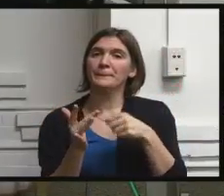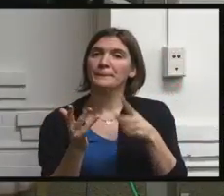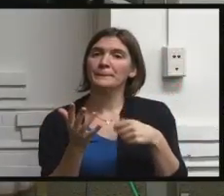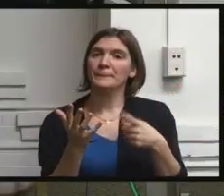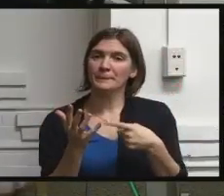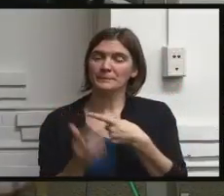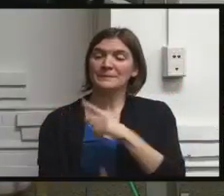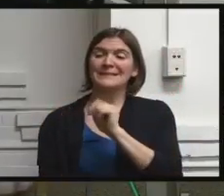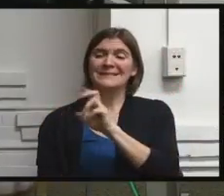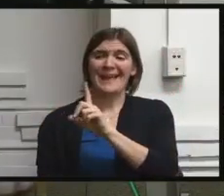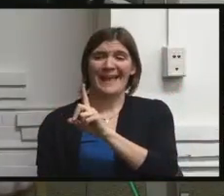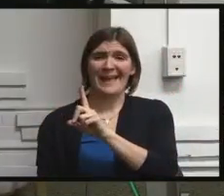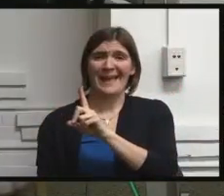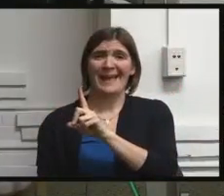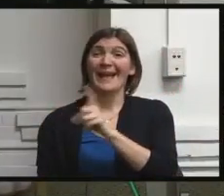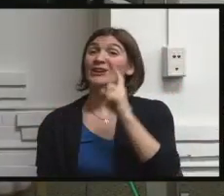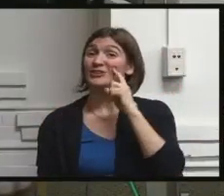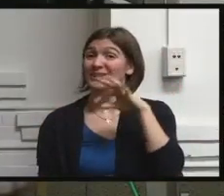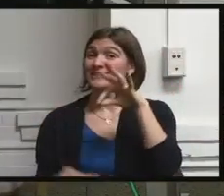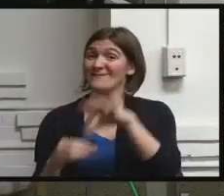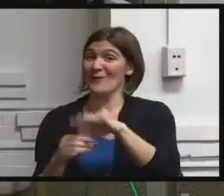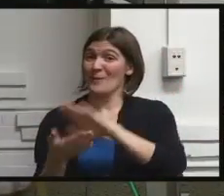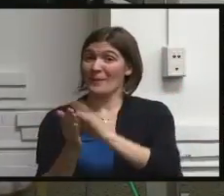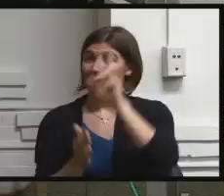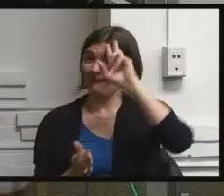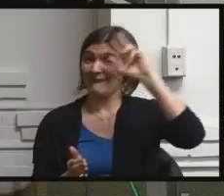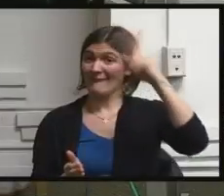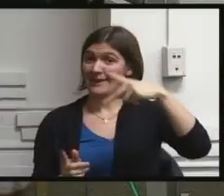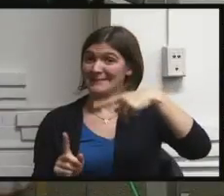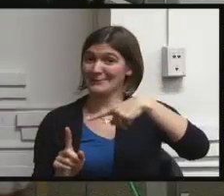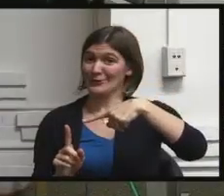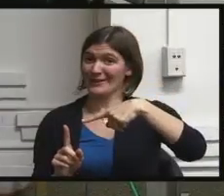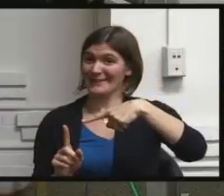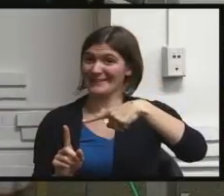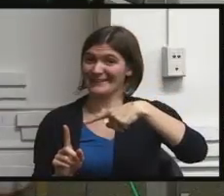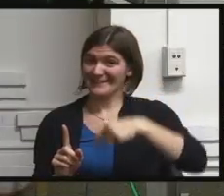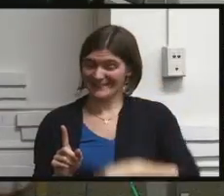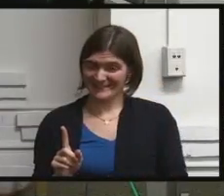Mr. Kramer, who was actually voted in as vice president at our board meeting